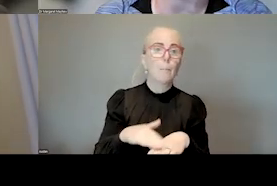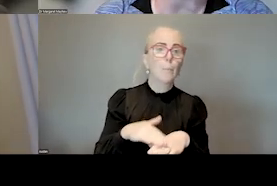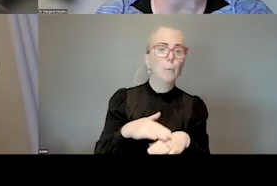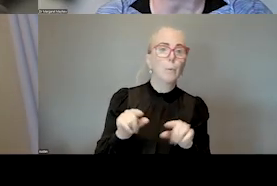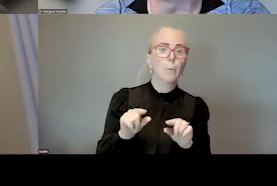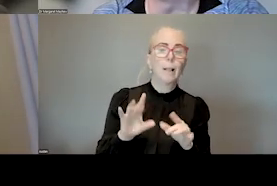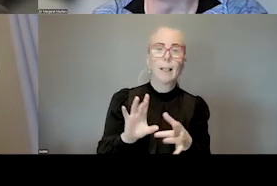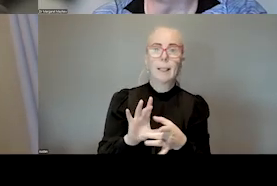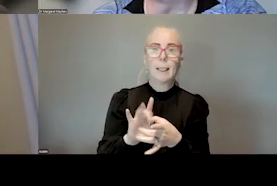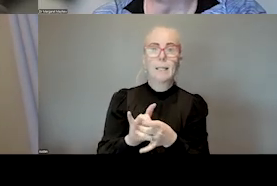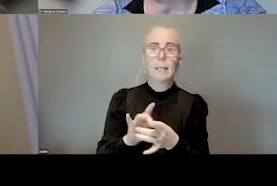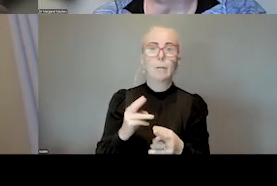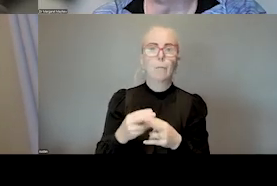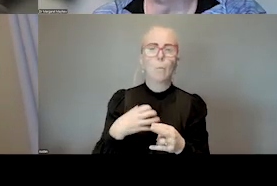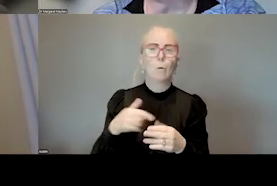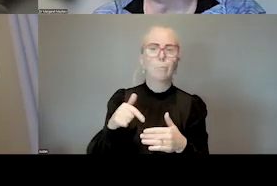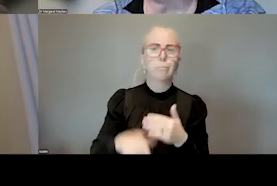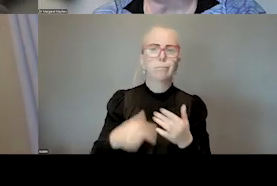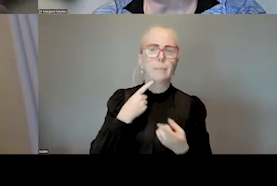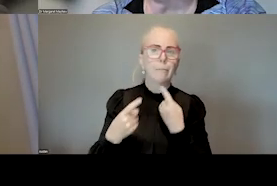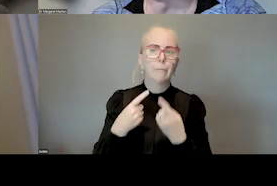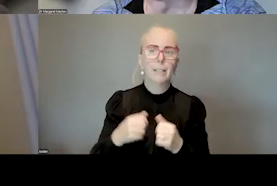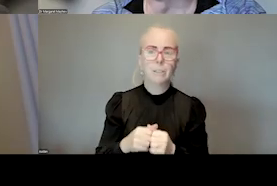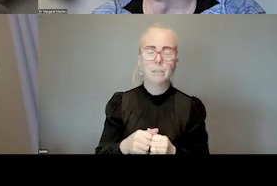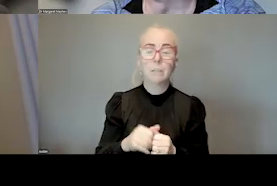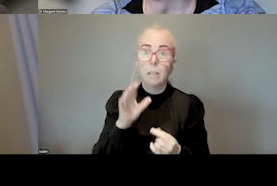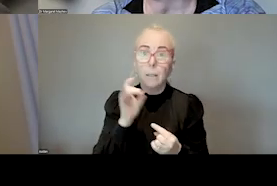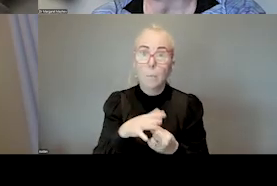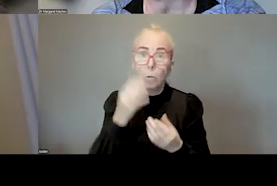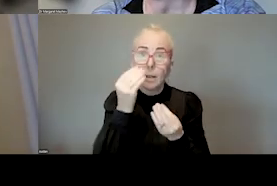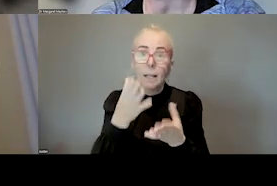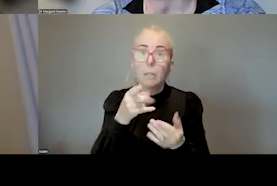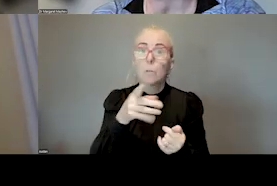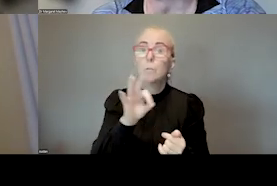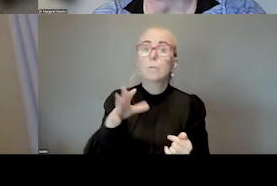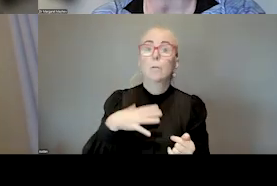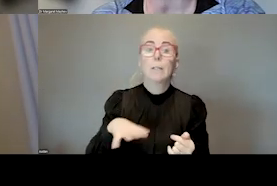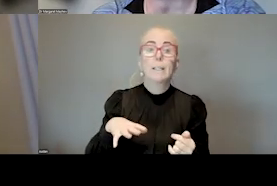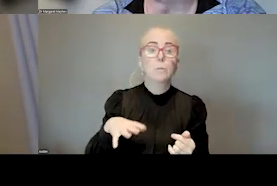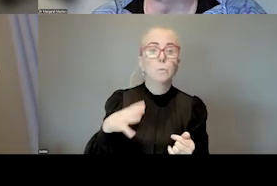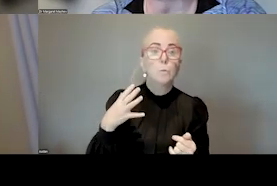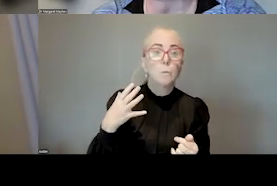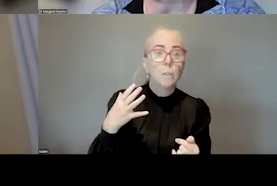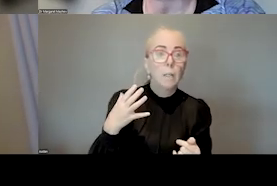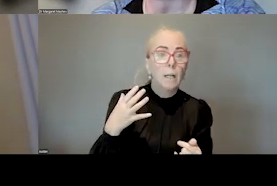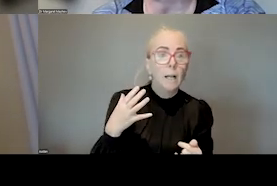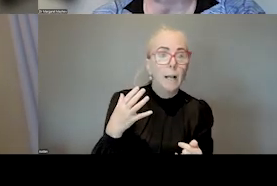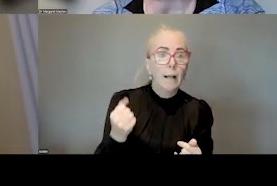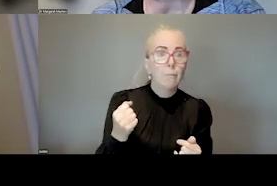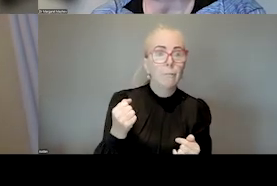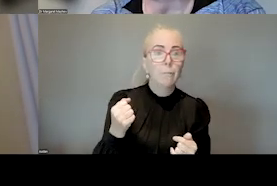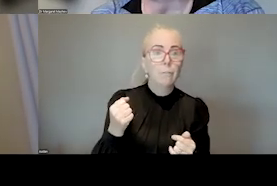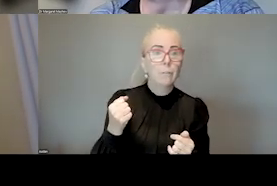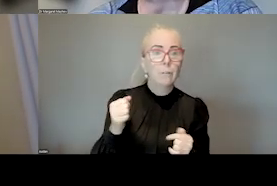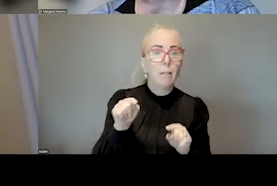It's also important to note that you don't need to have one locked in for your application. Yep.